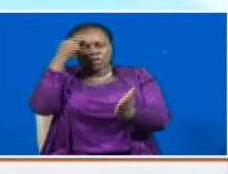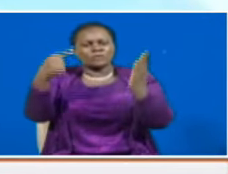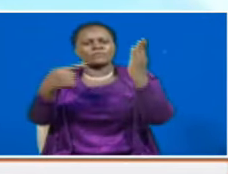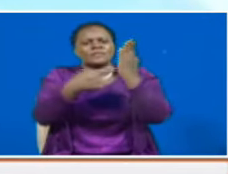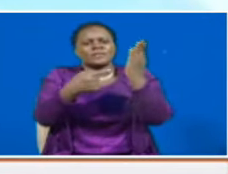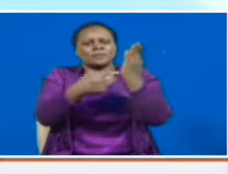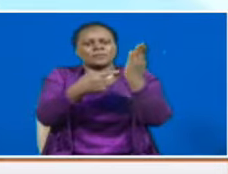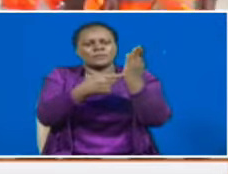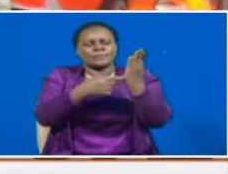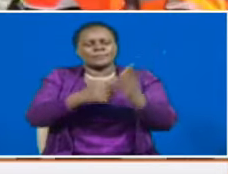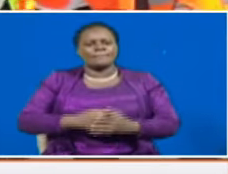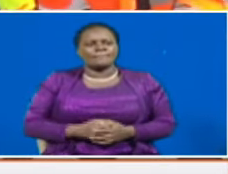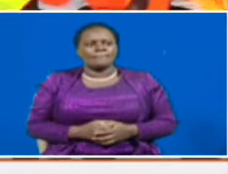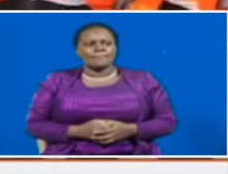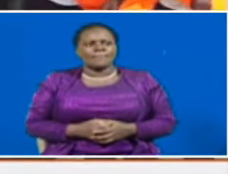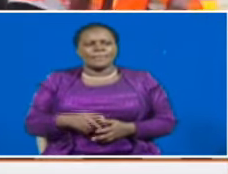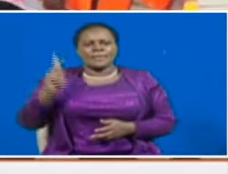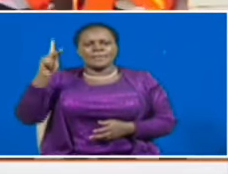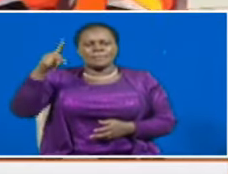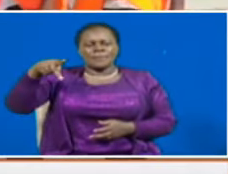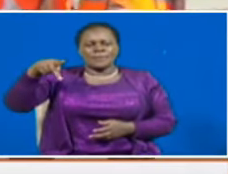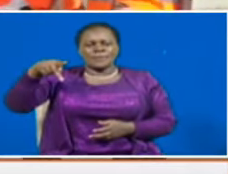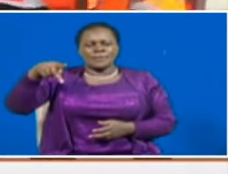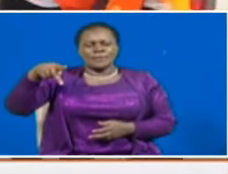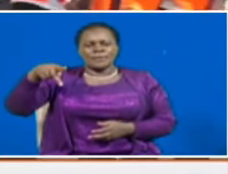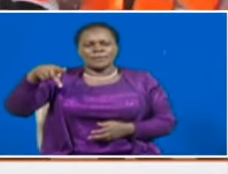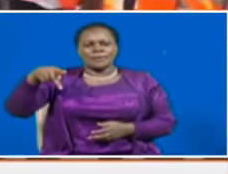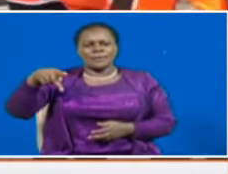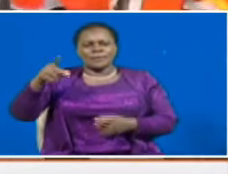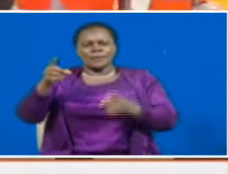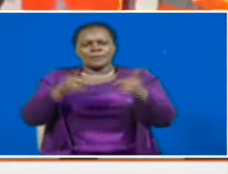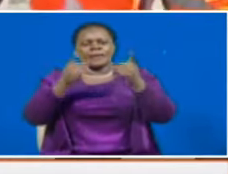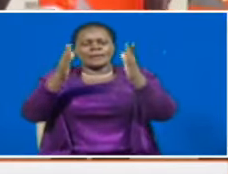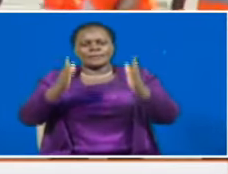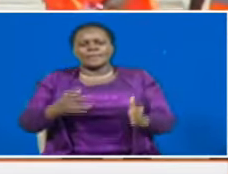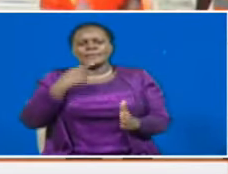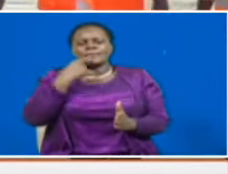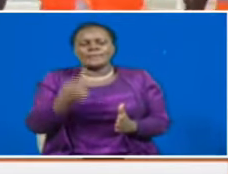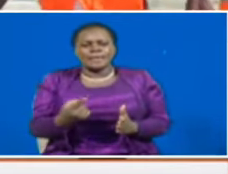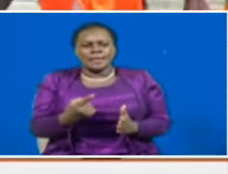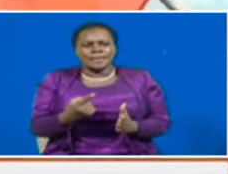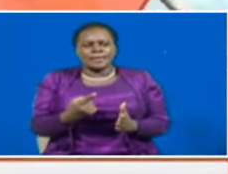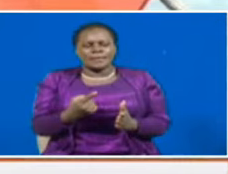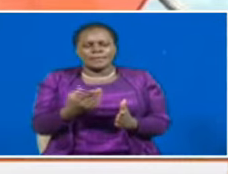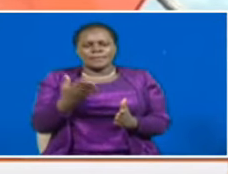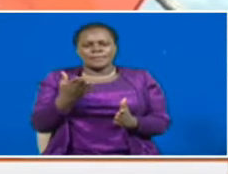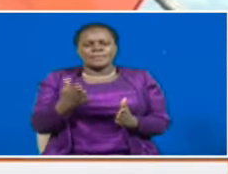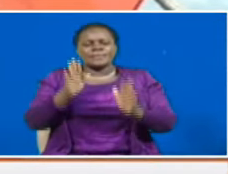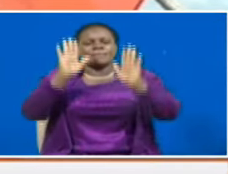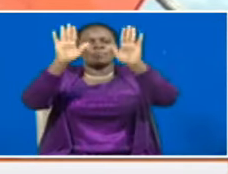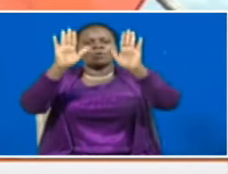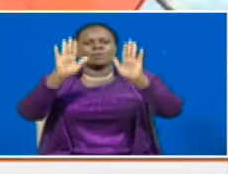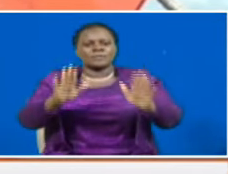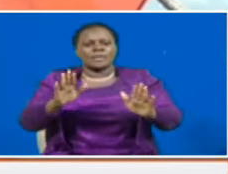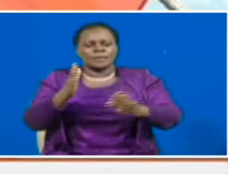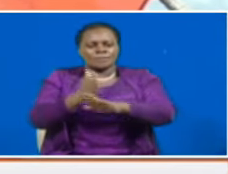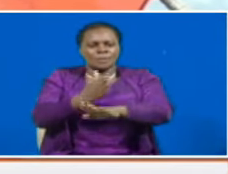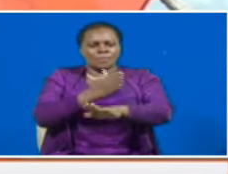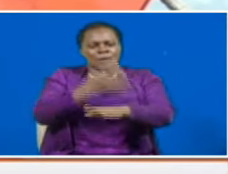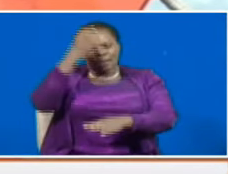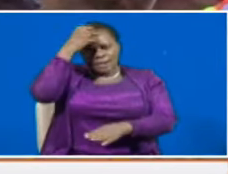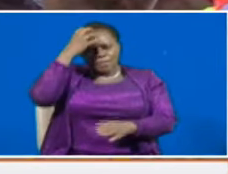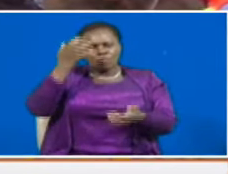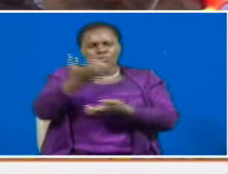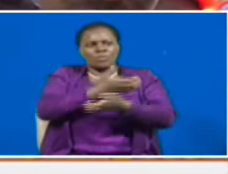technology it is fitted with. KPA MD Captain William Ruto says the new equipment is essential in boosting Lamu's